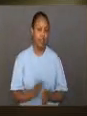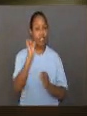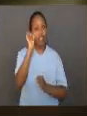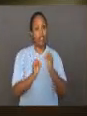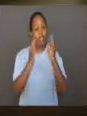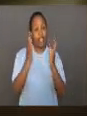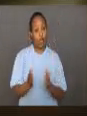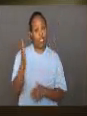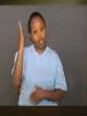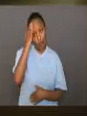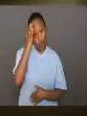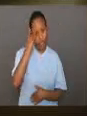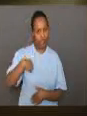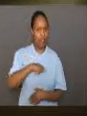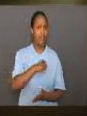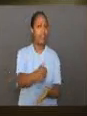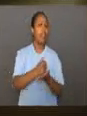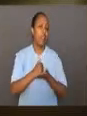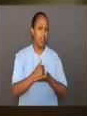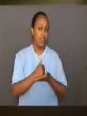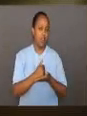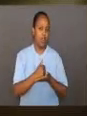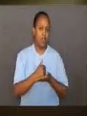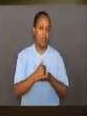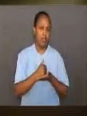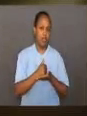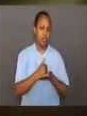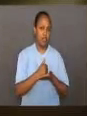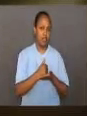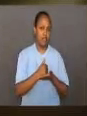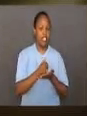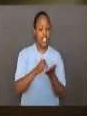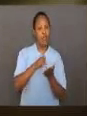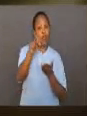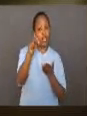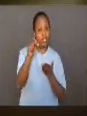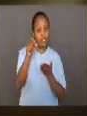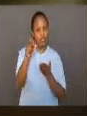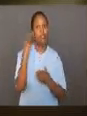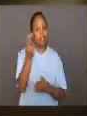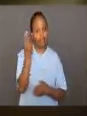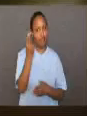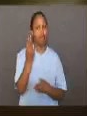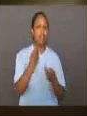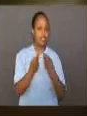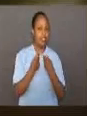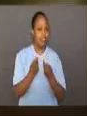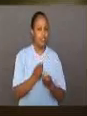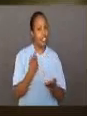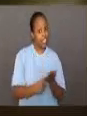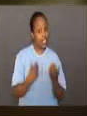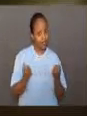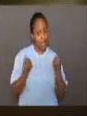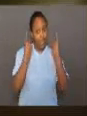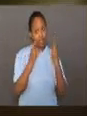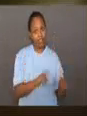Historical knowledge helps us to understand the benefits of democracy, and this